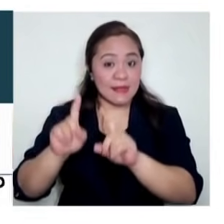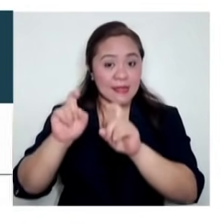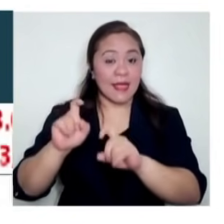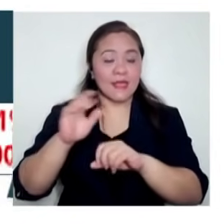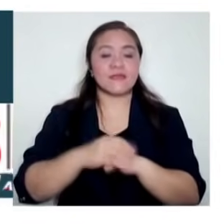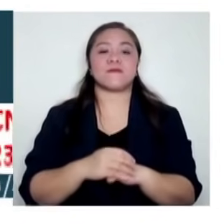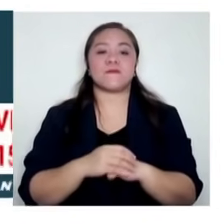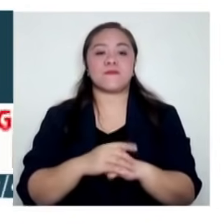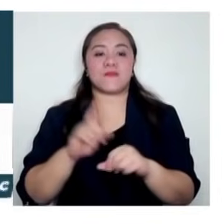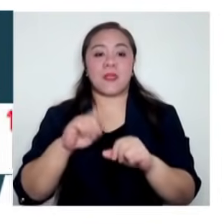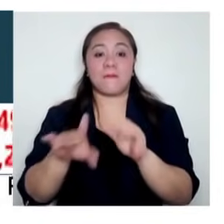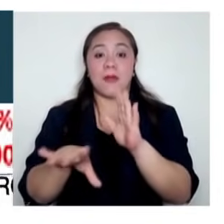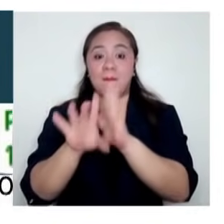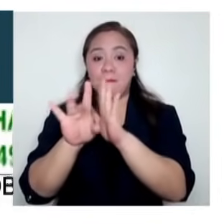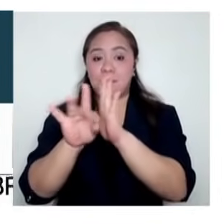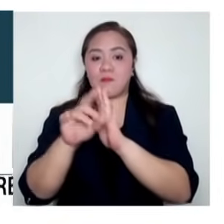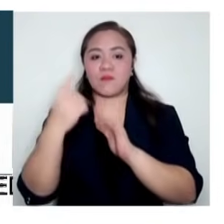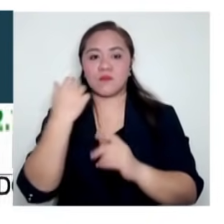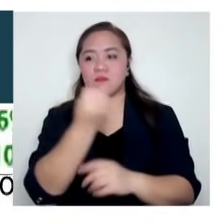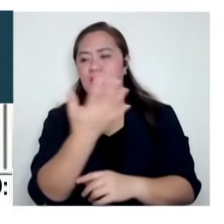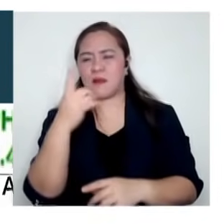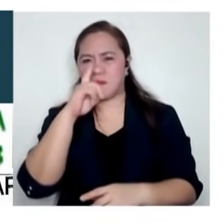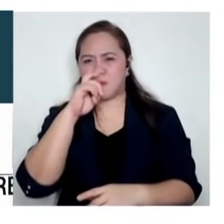most of them more than 35 already.